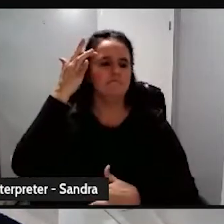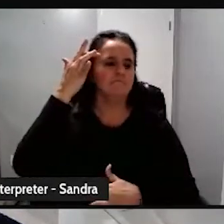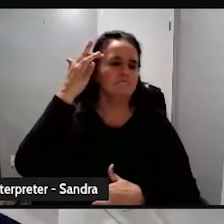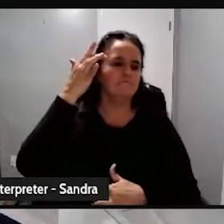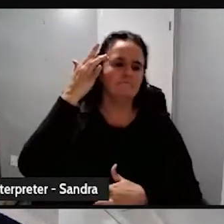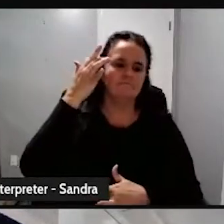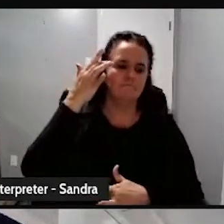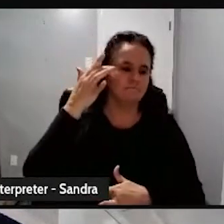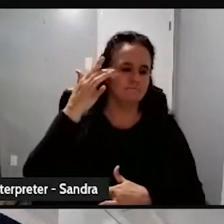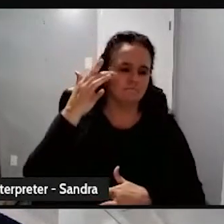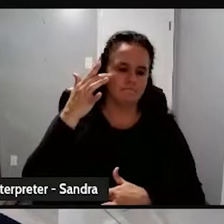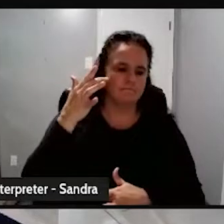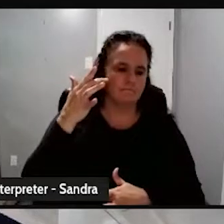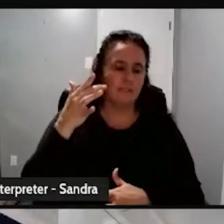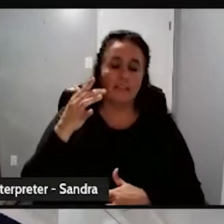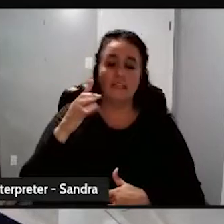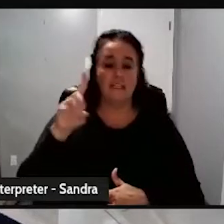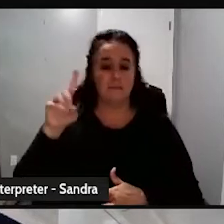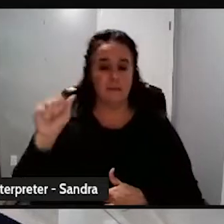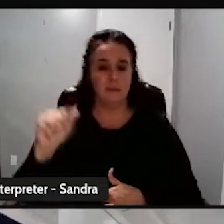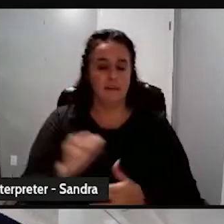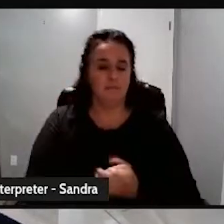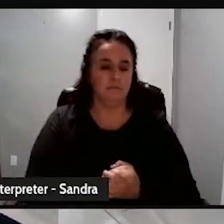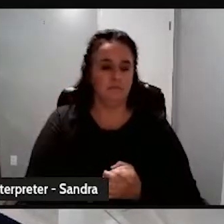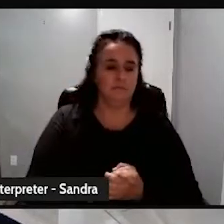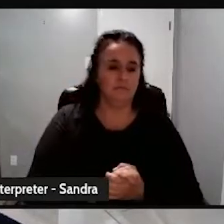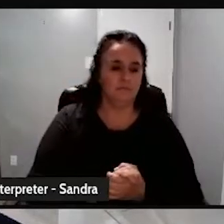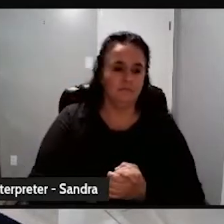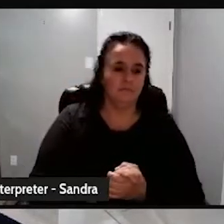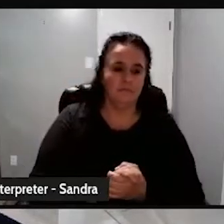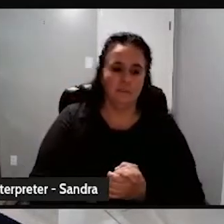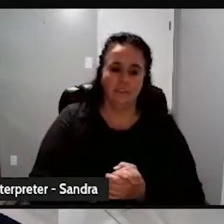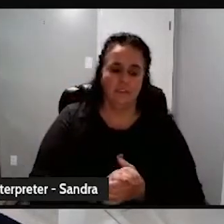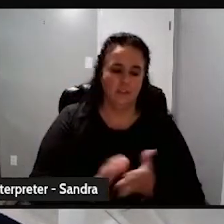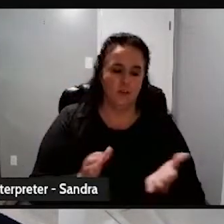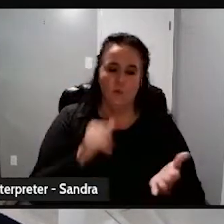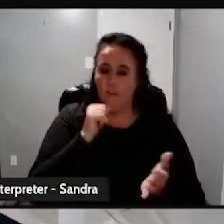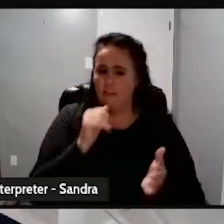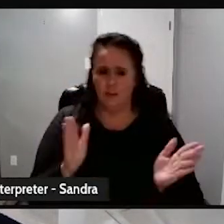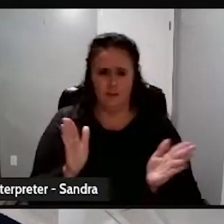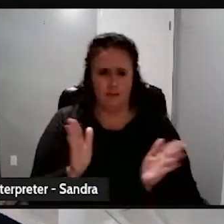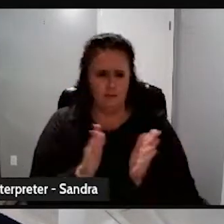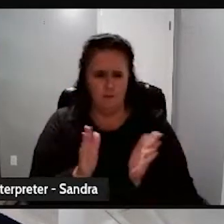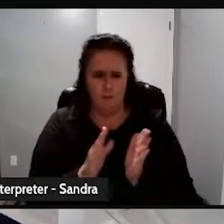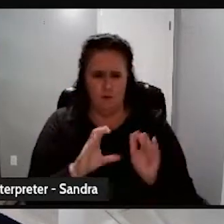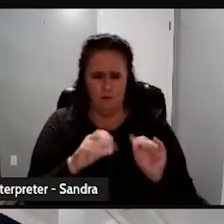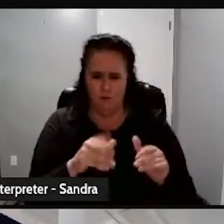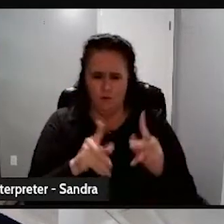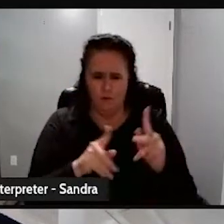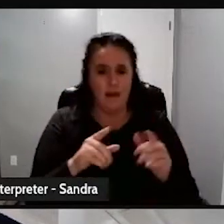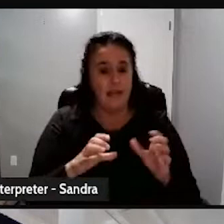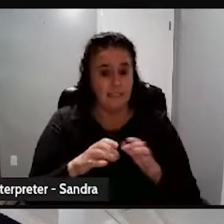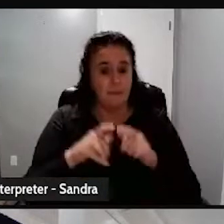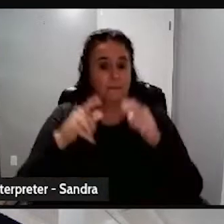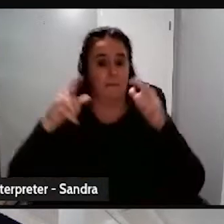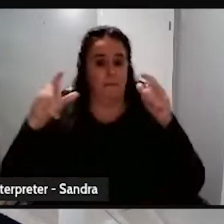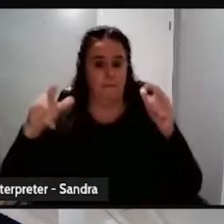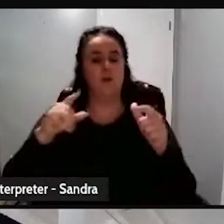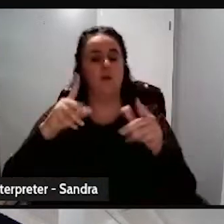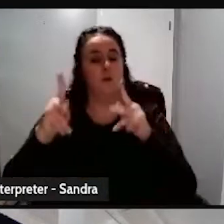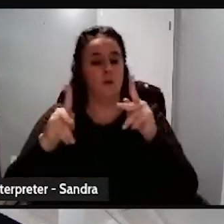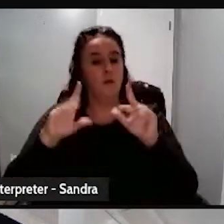sensory disability. And so that's not a small minority anymore. We are a large minority. We have a lot to